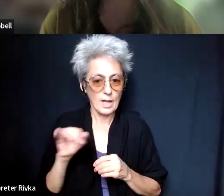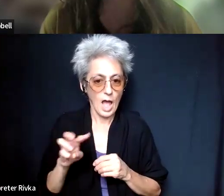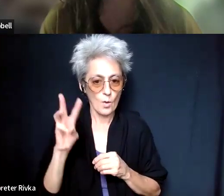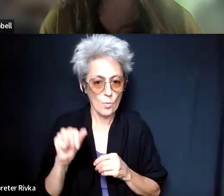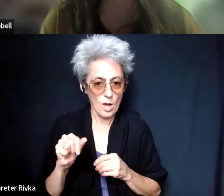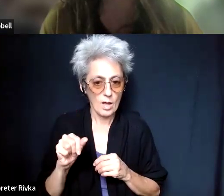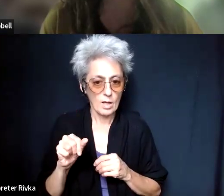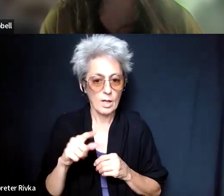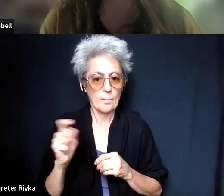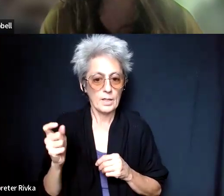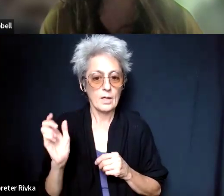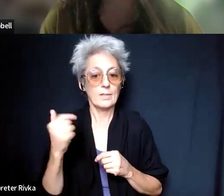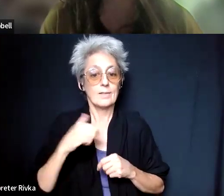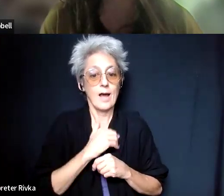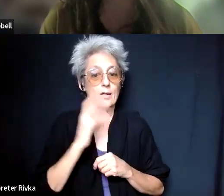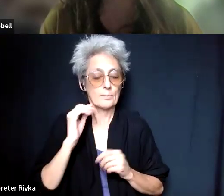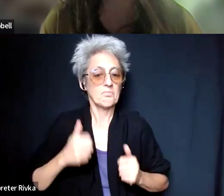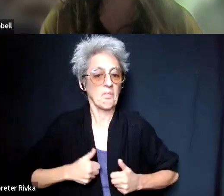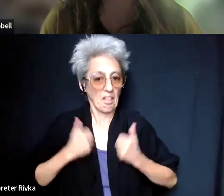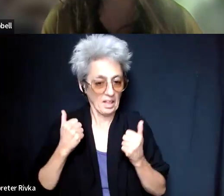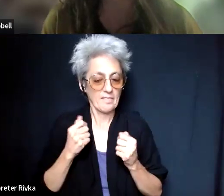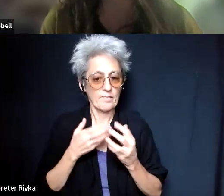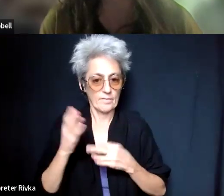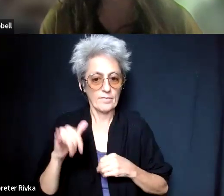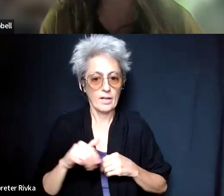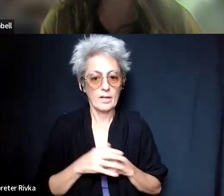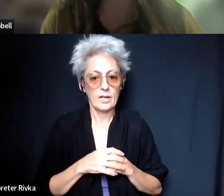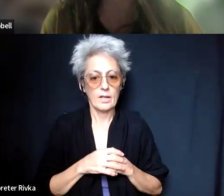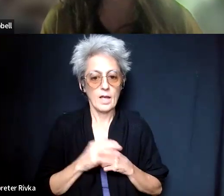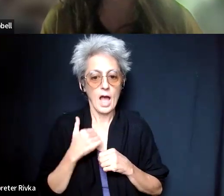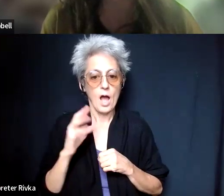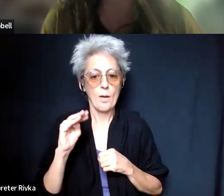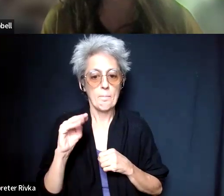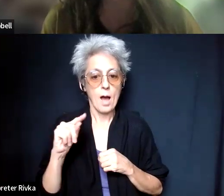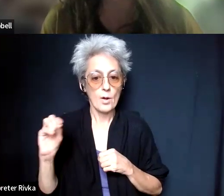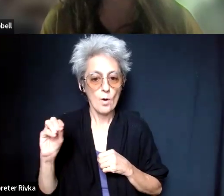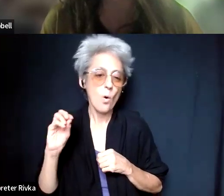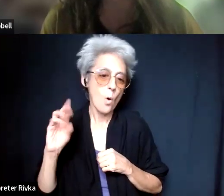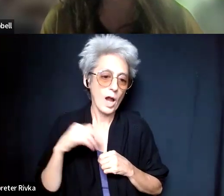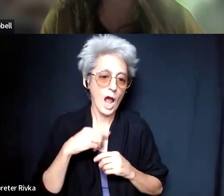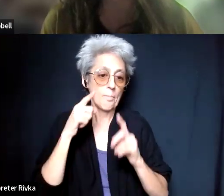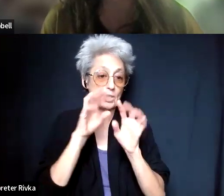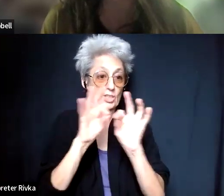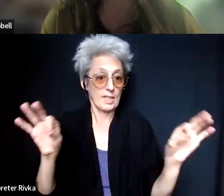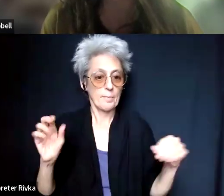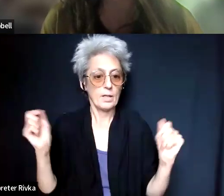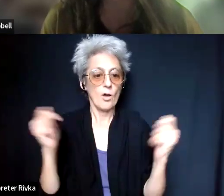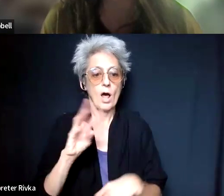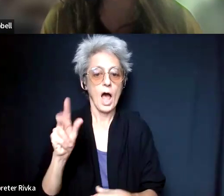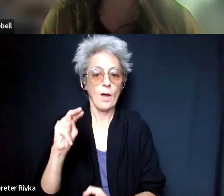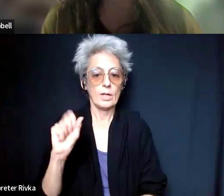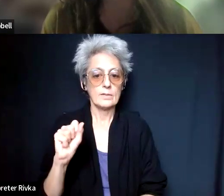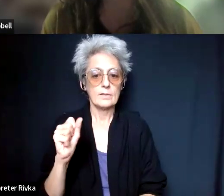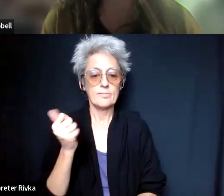have lived experience. Our motto, or our mission statement, is that all Iowans, regardless of